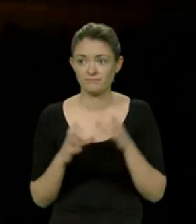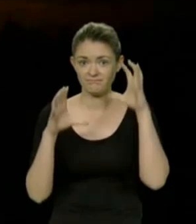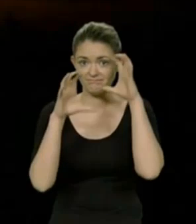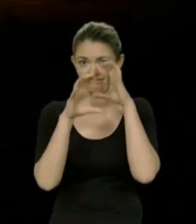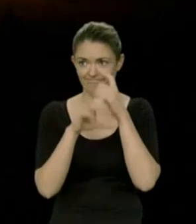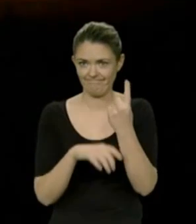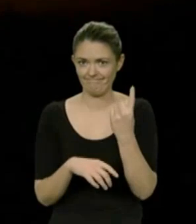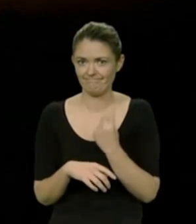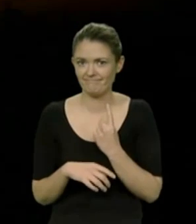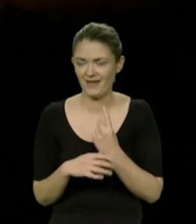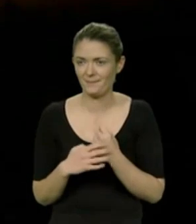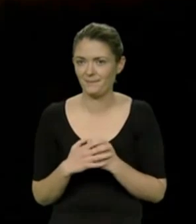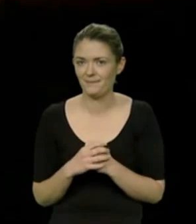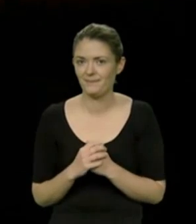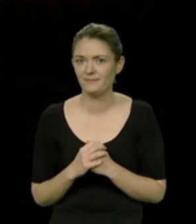Darkness comes.